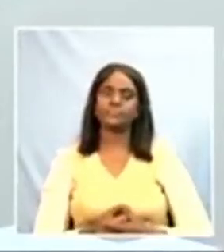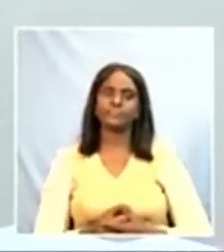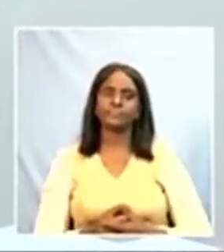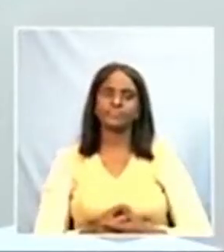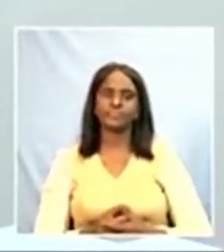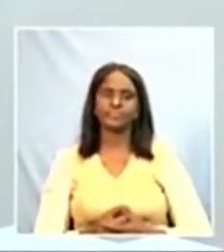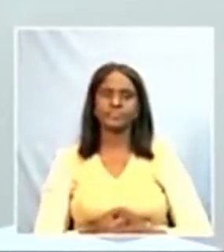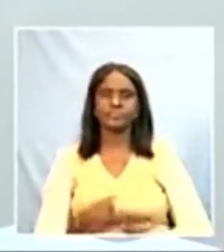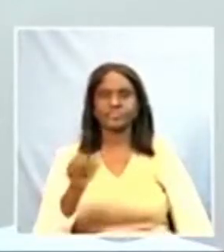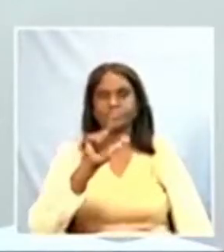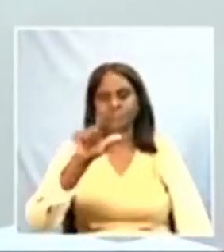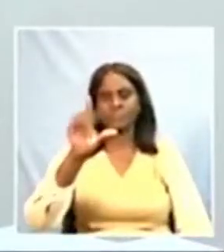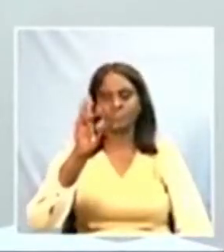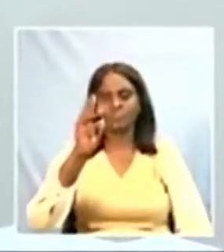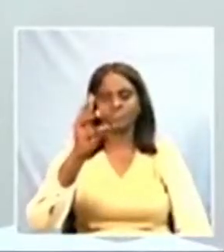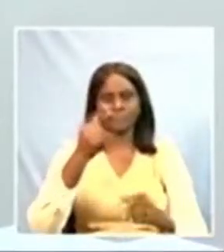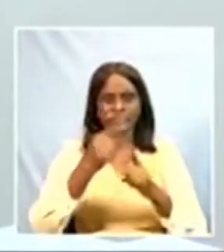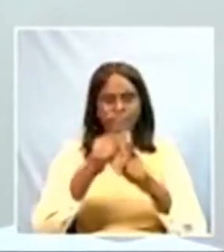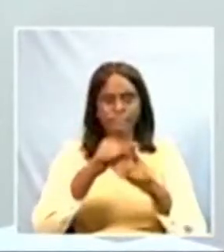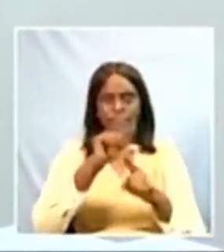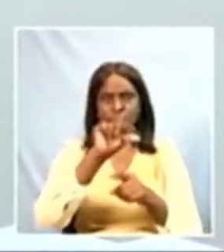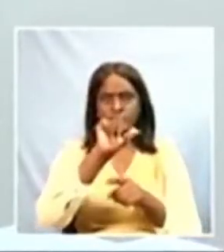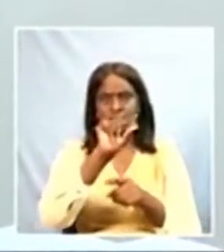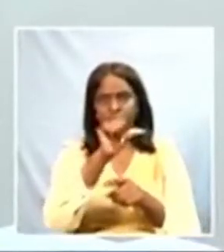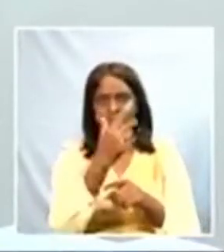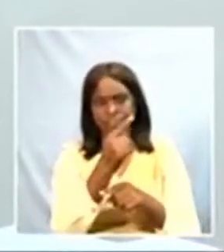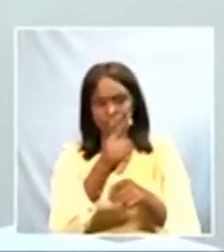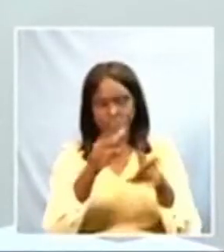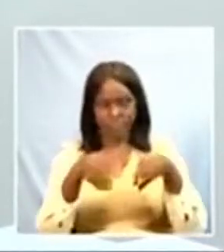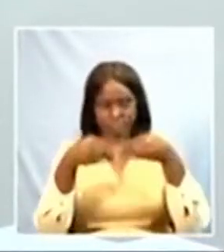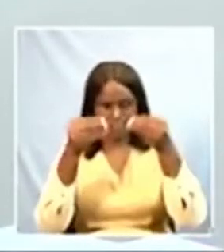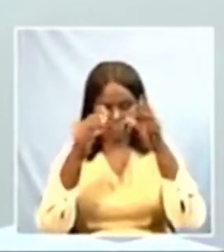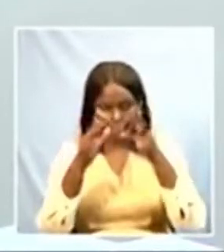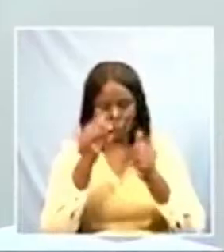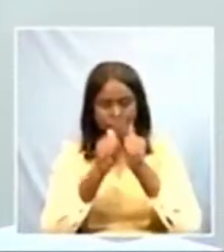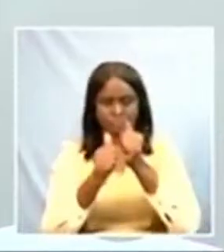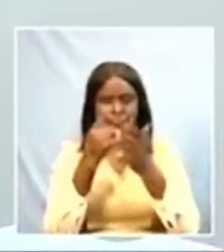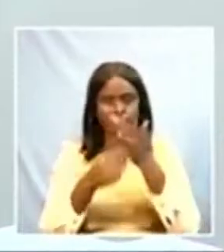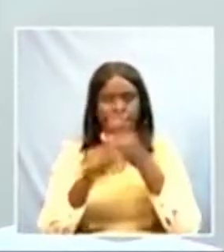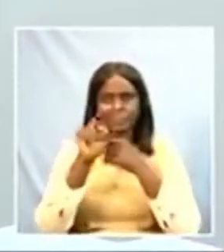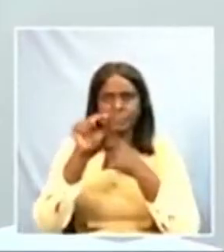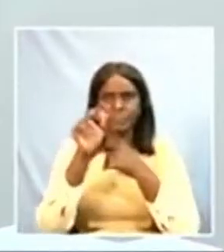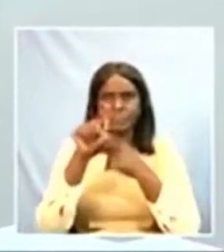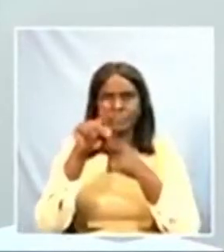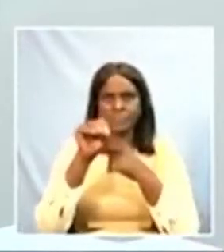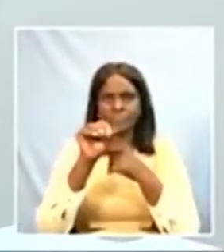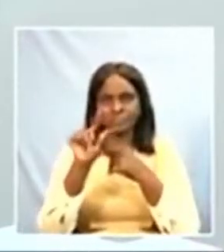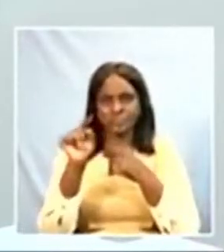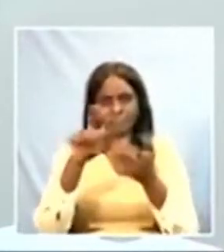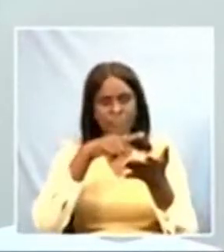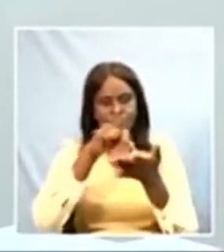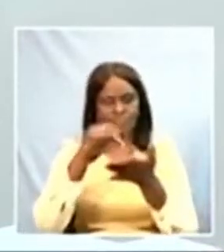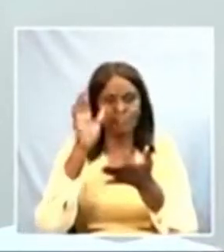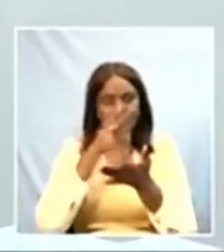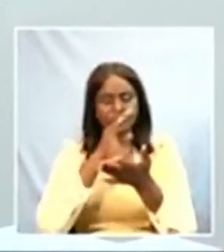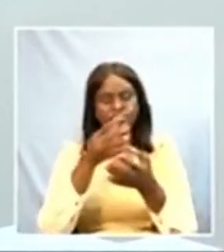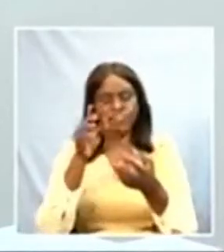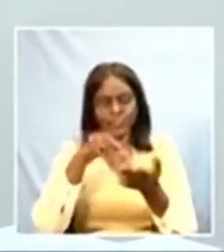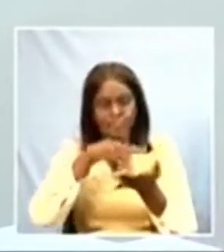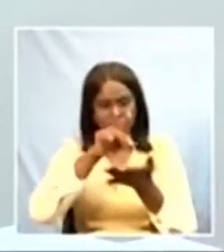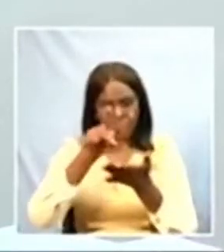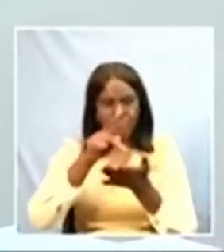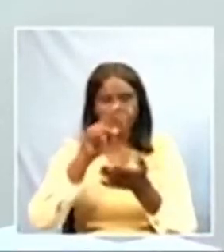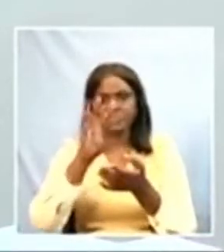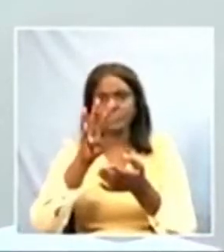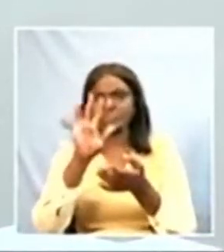On 26 December 2023, the supplier, which is NAPO Investment Limited, was paid an advance payment